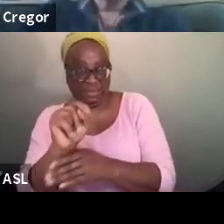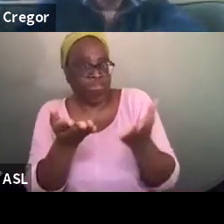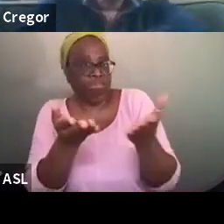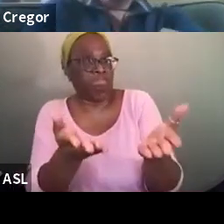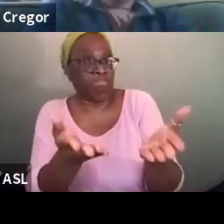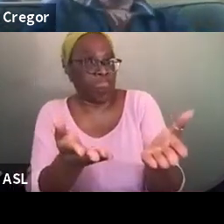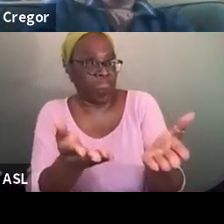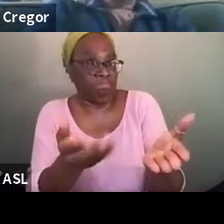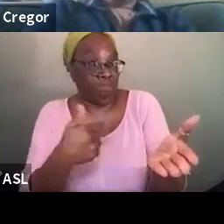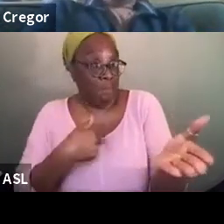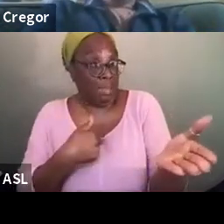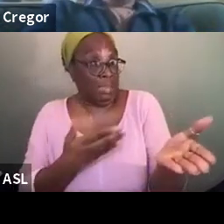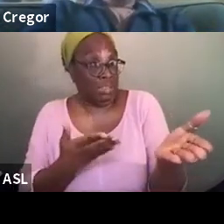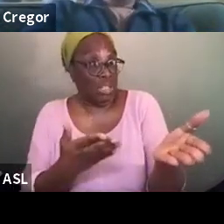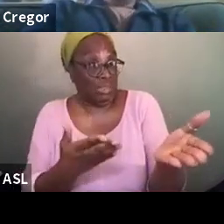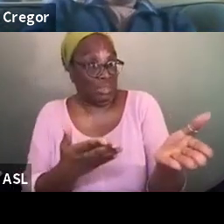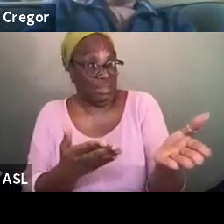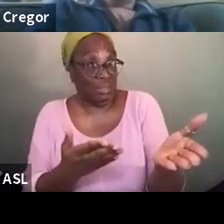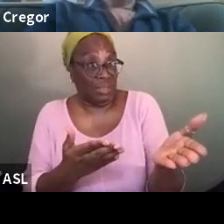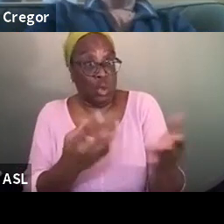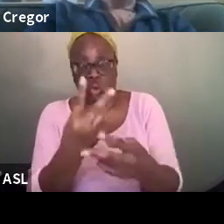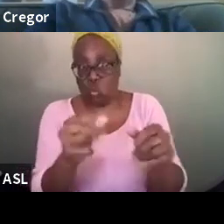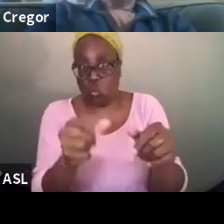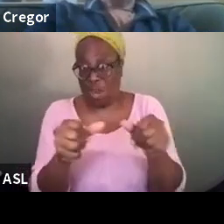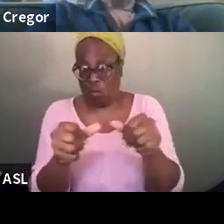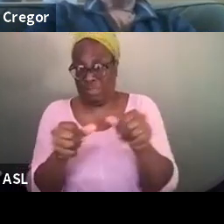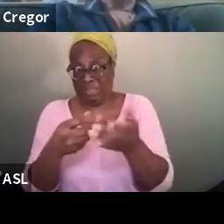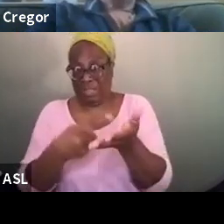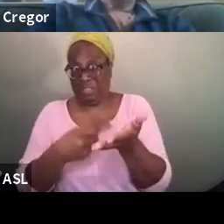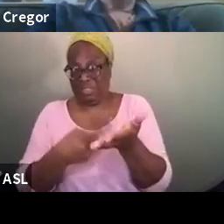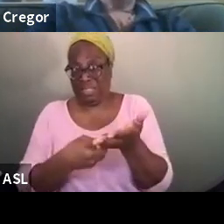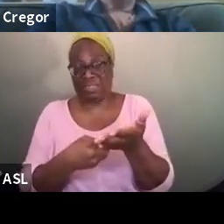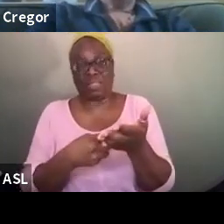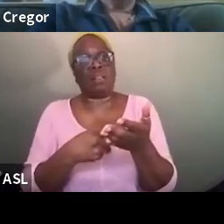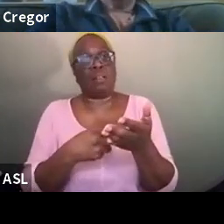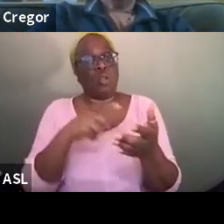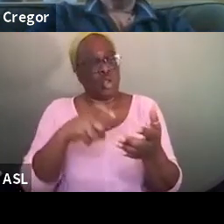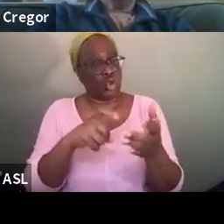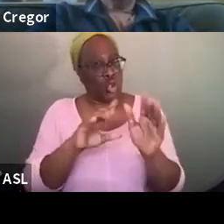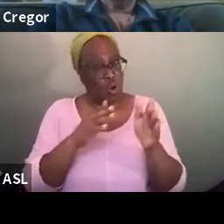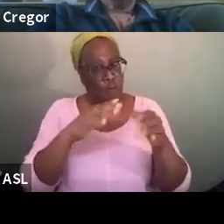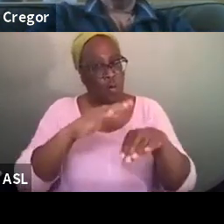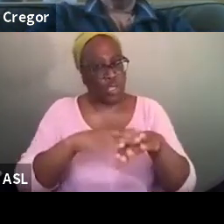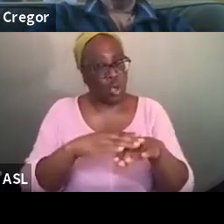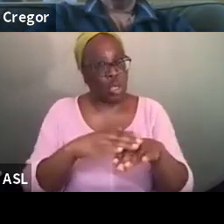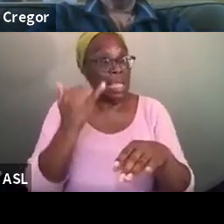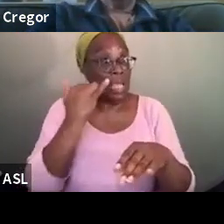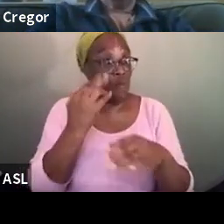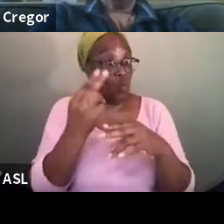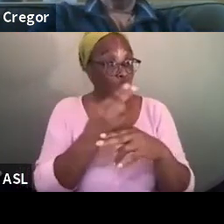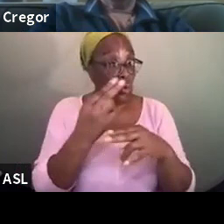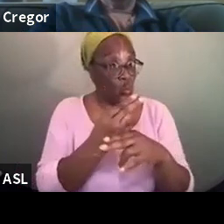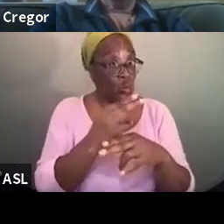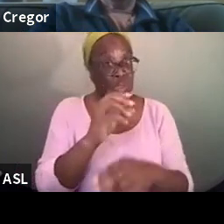And I would suggest that the 2 areas of discussion is whether we use an absolute score, which